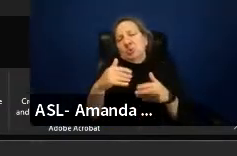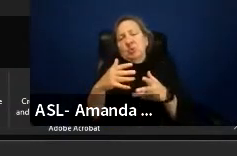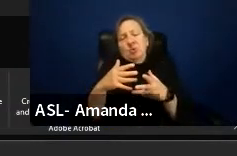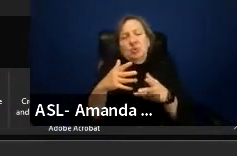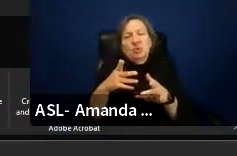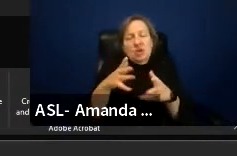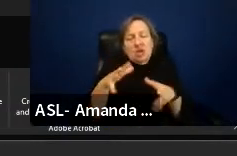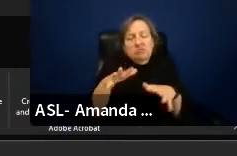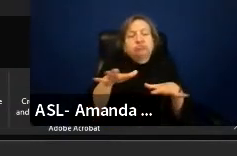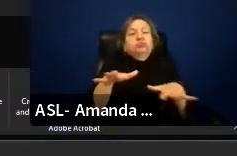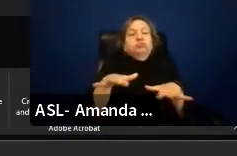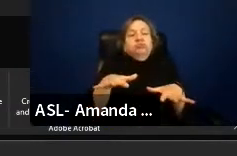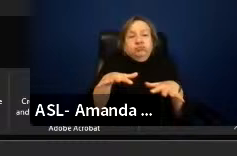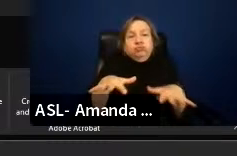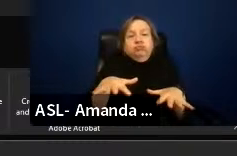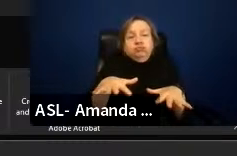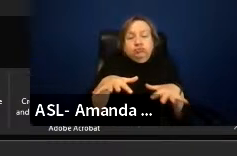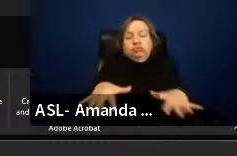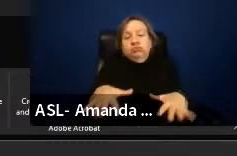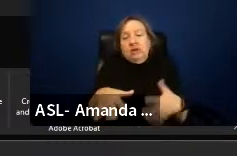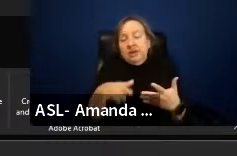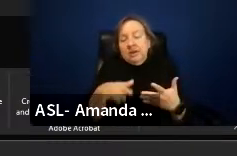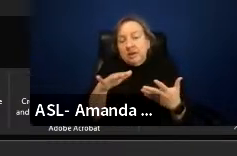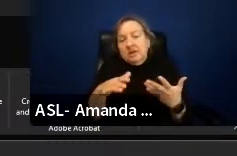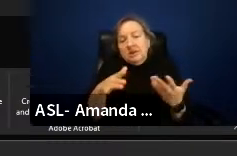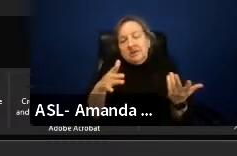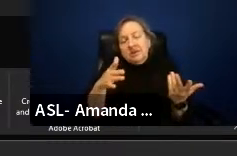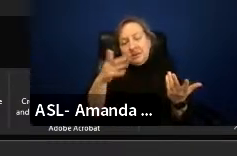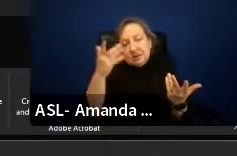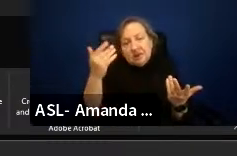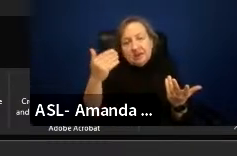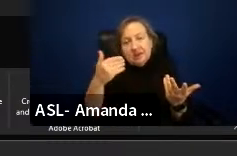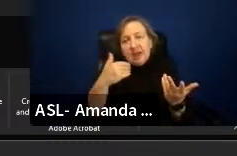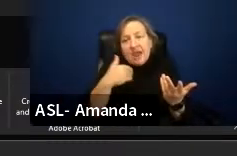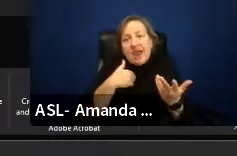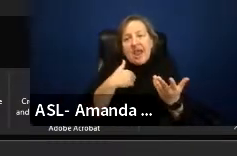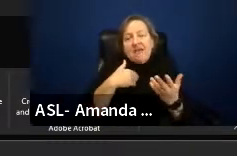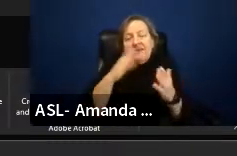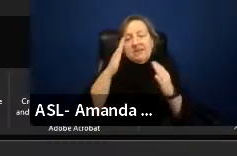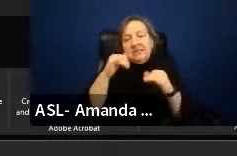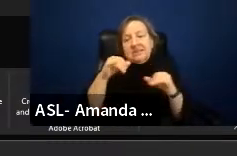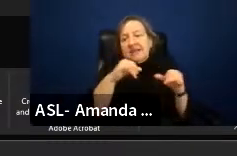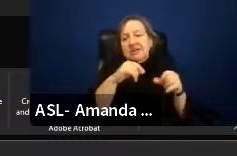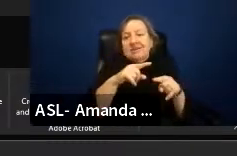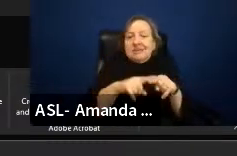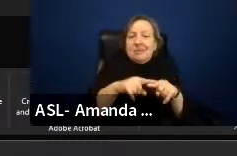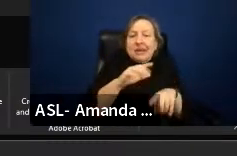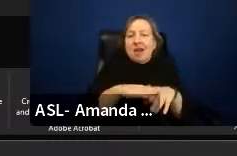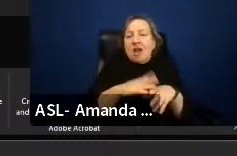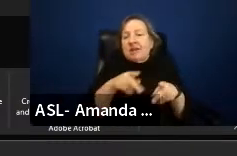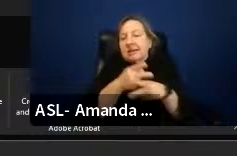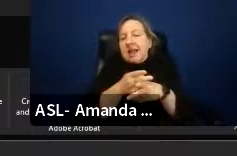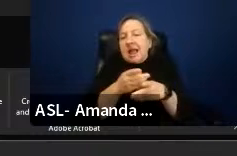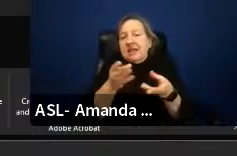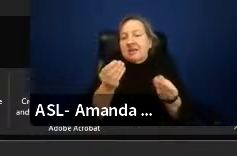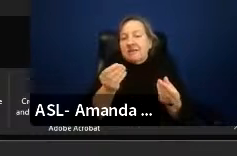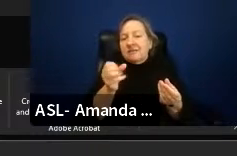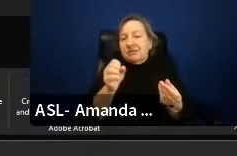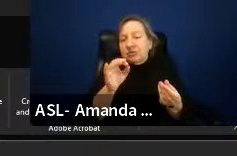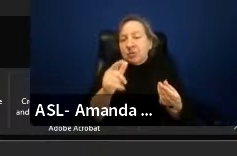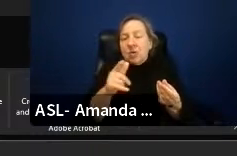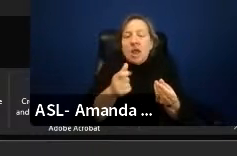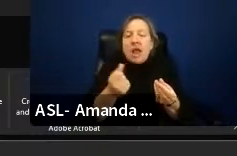causing, there are standards for how far, given the type of soils, how far you could expect vibrations